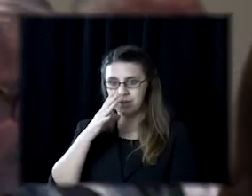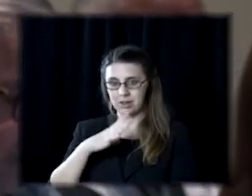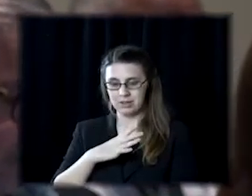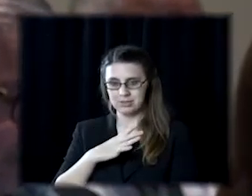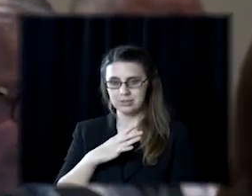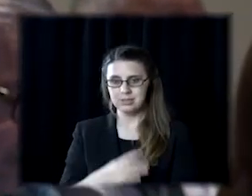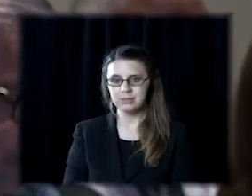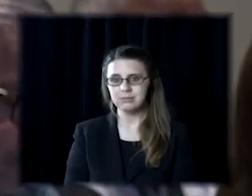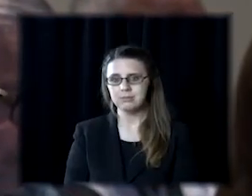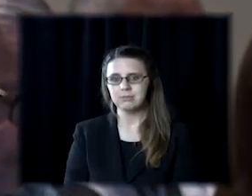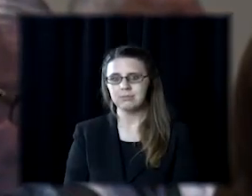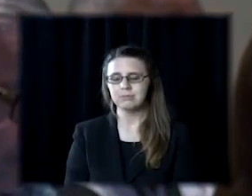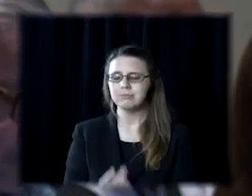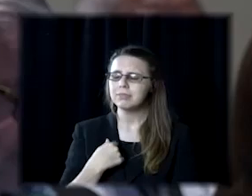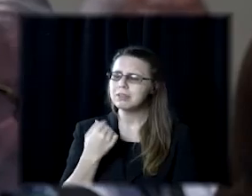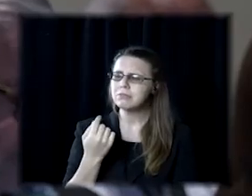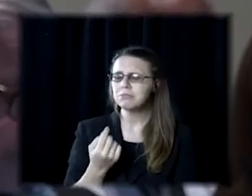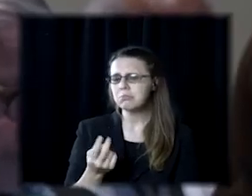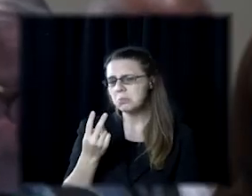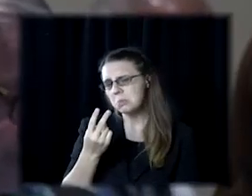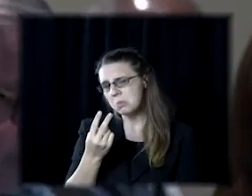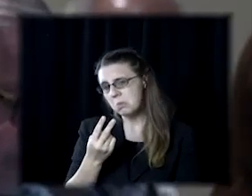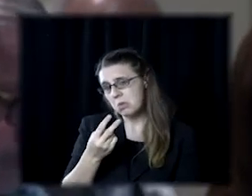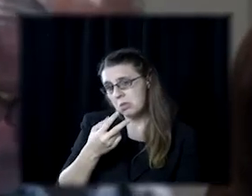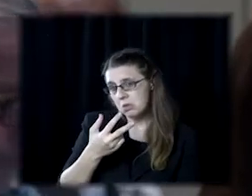I have two or three questions,